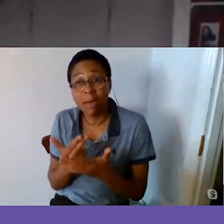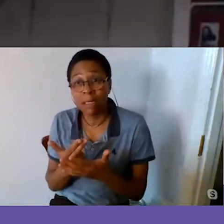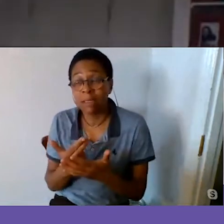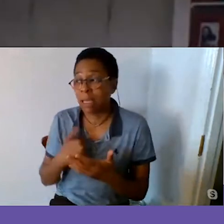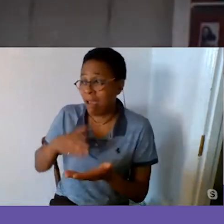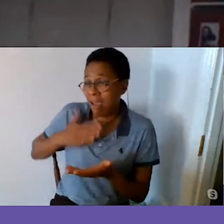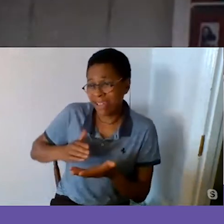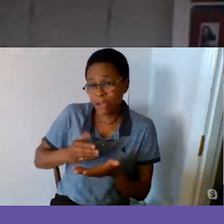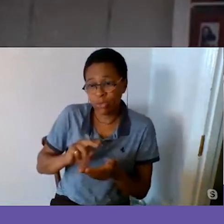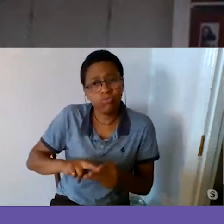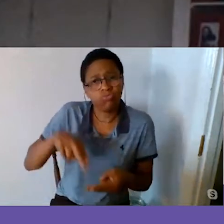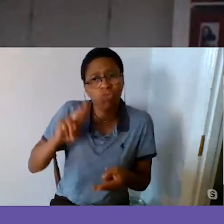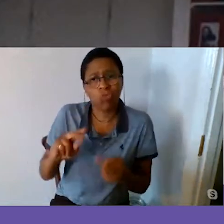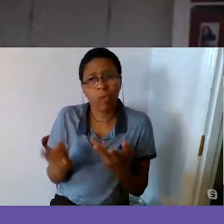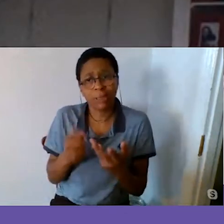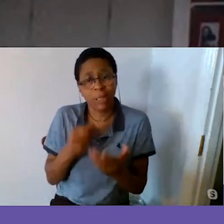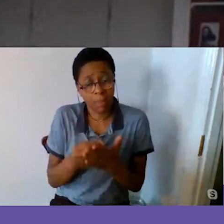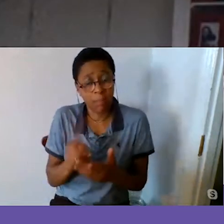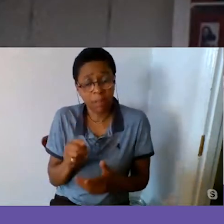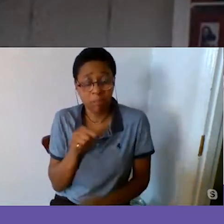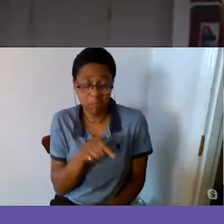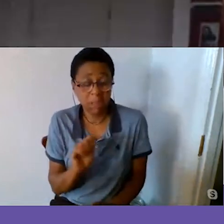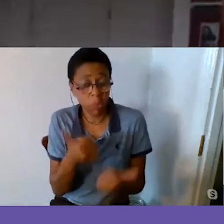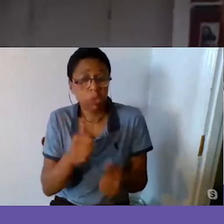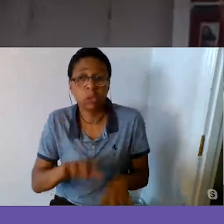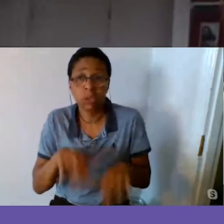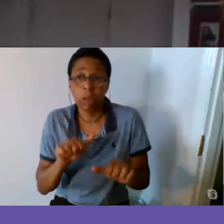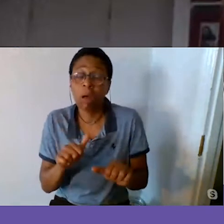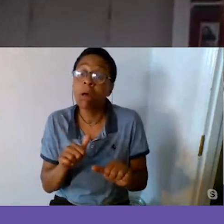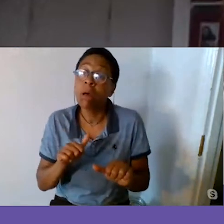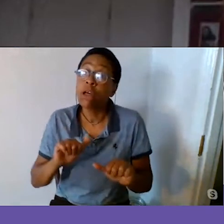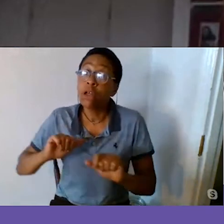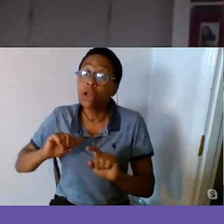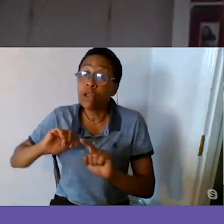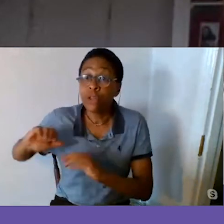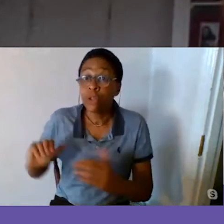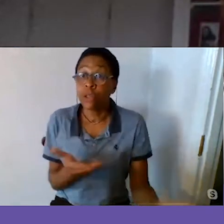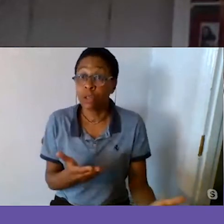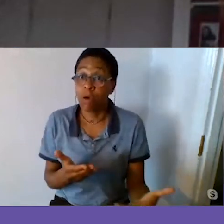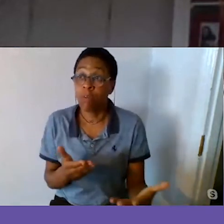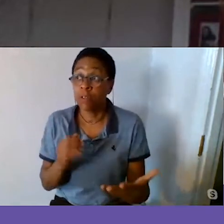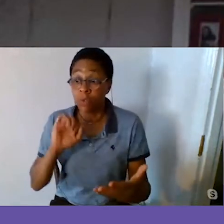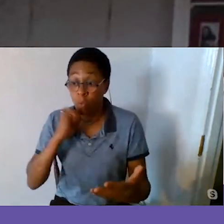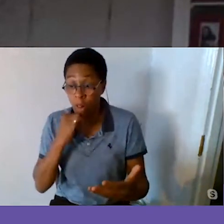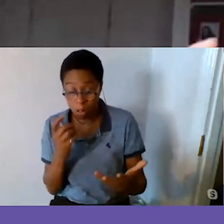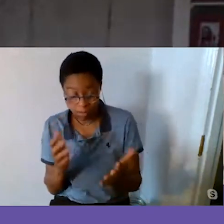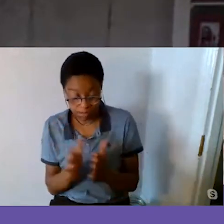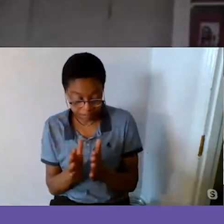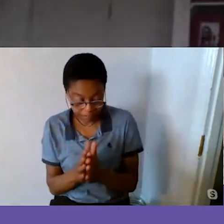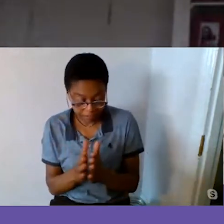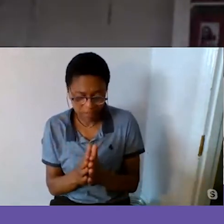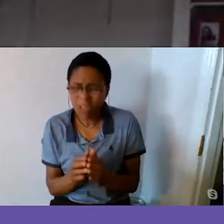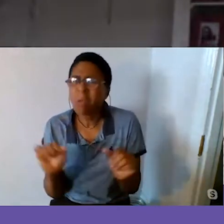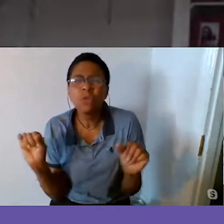institutional funding, but that was a good start. The actual service itself is going to be obviously a